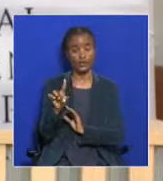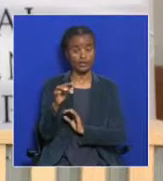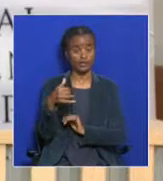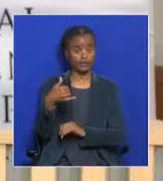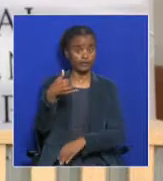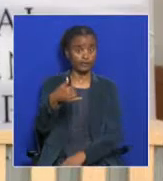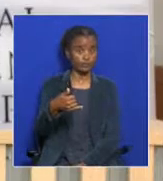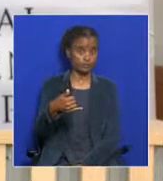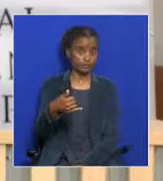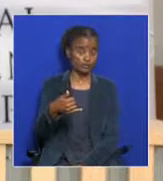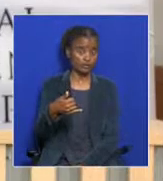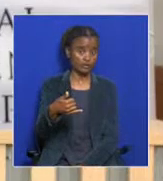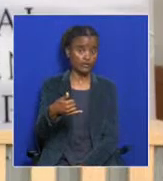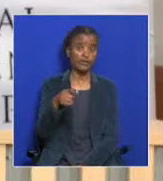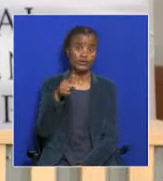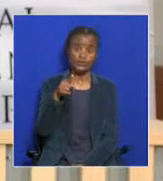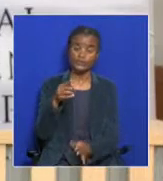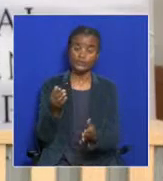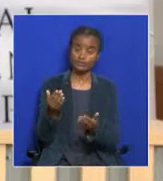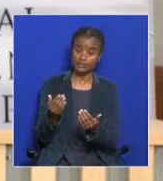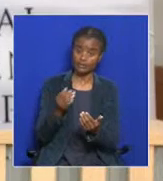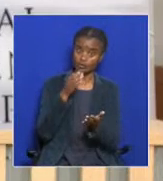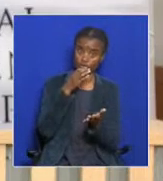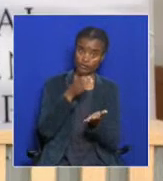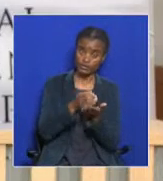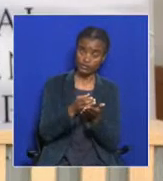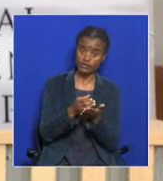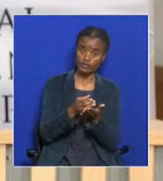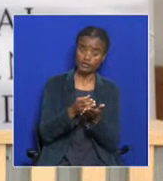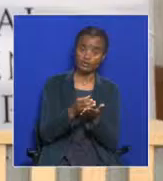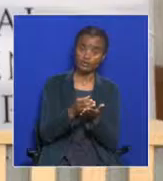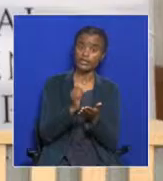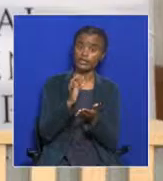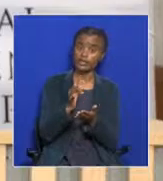expecting confirmation, if there was one to be had,